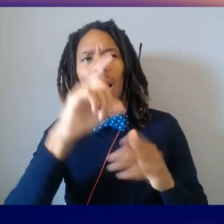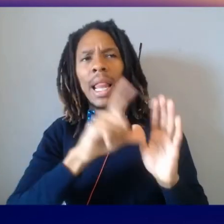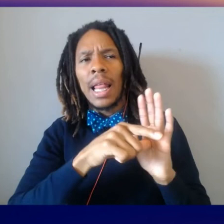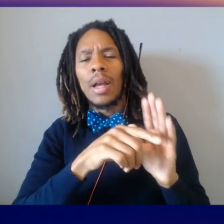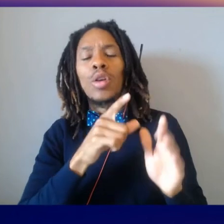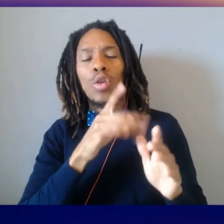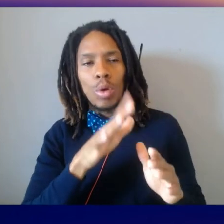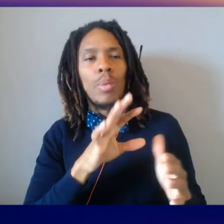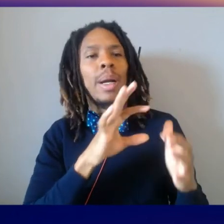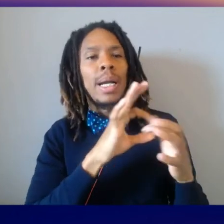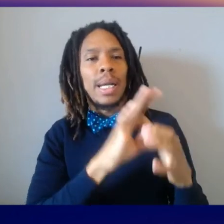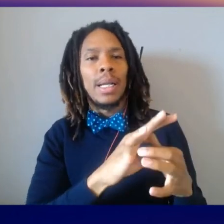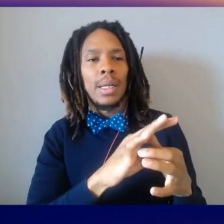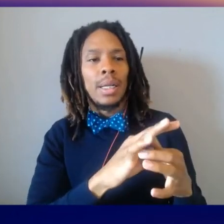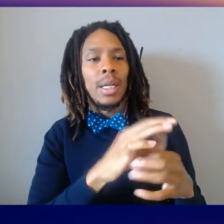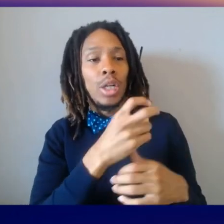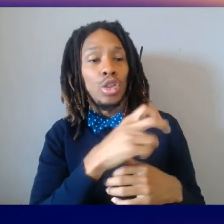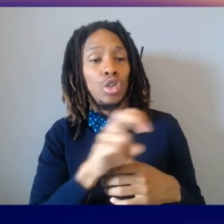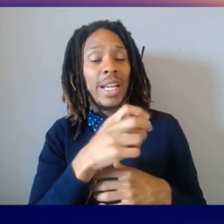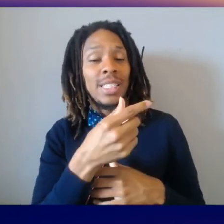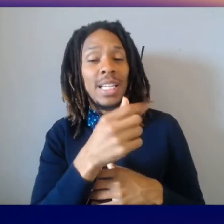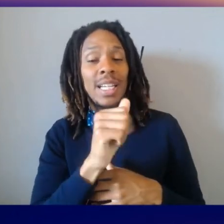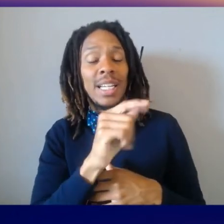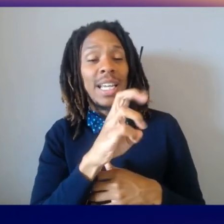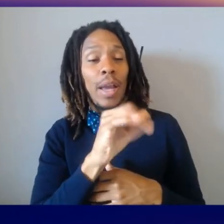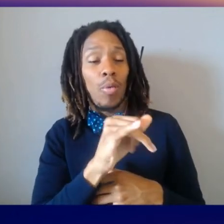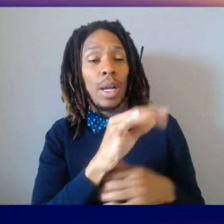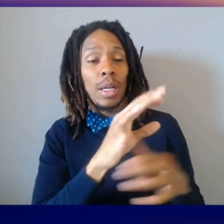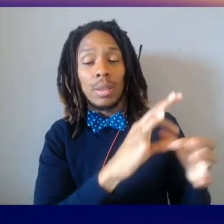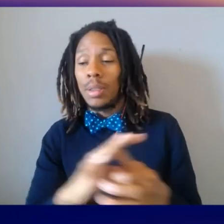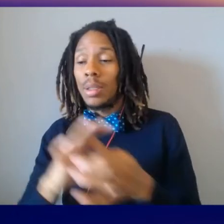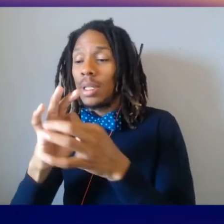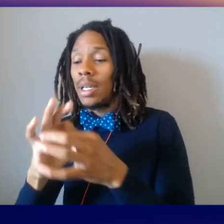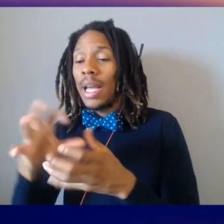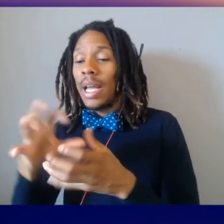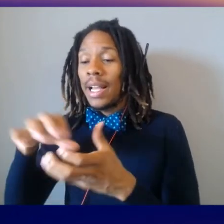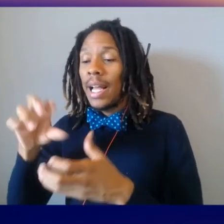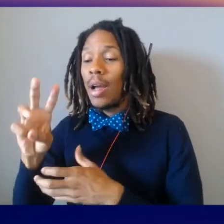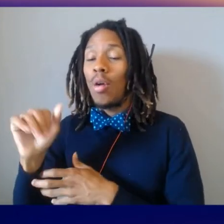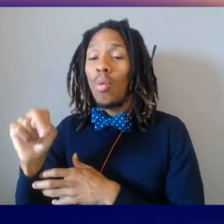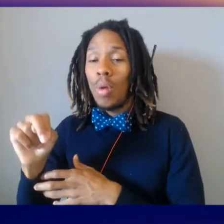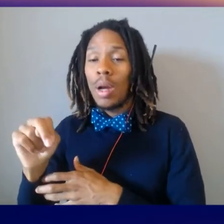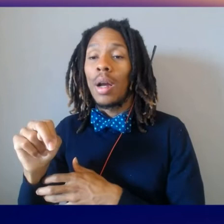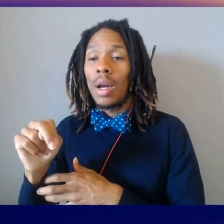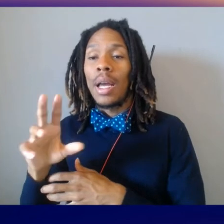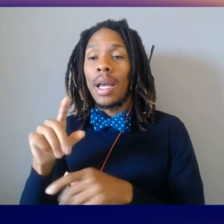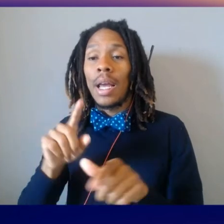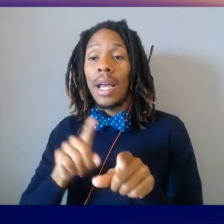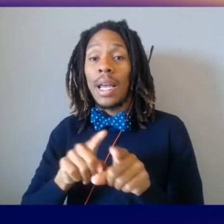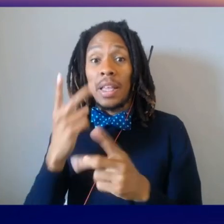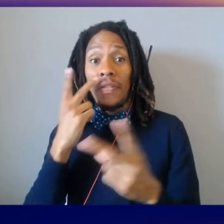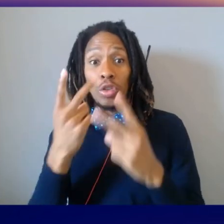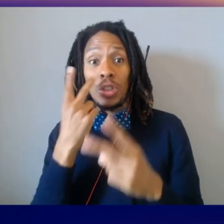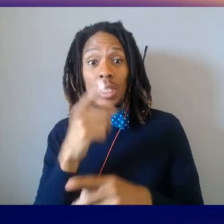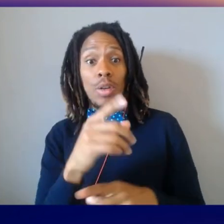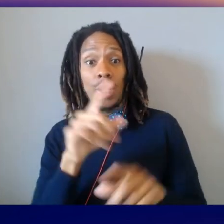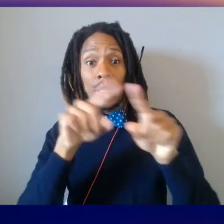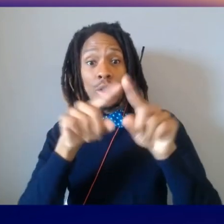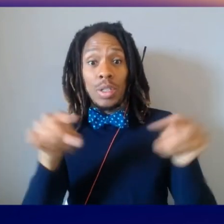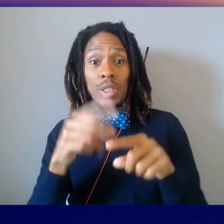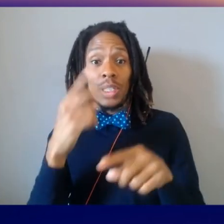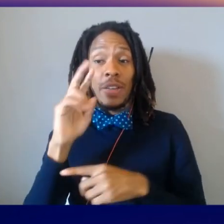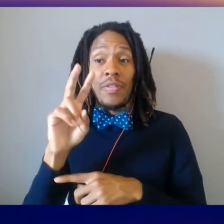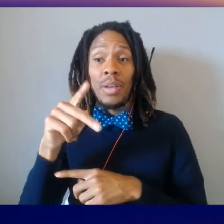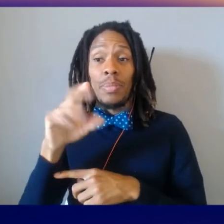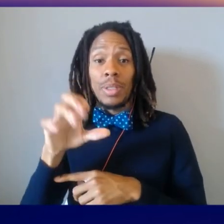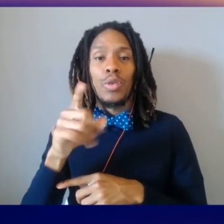connect your transit gateways to Cloud WAN, and the visualization you see here, you see VPCs, you'll be able to see